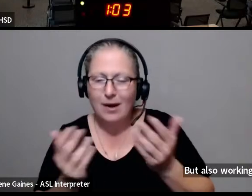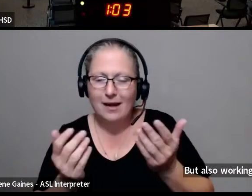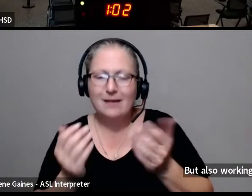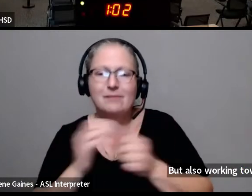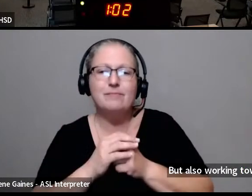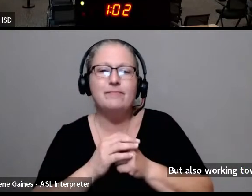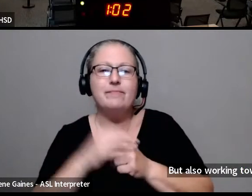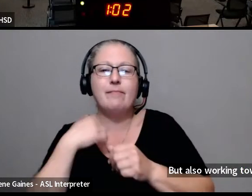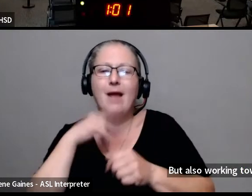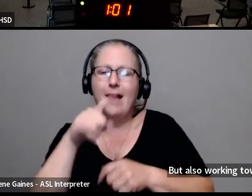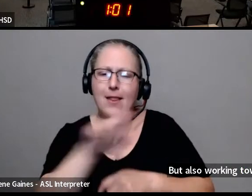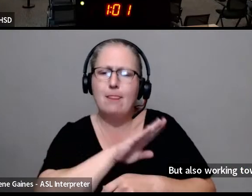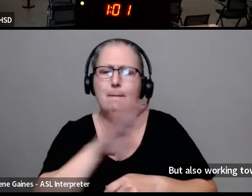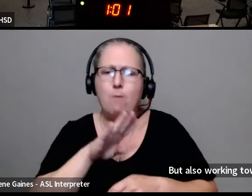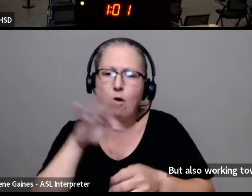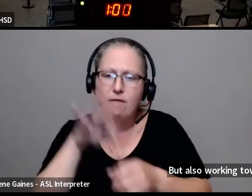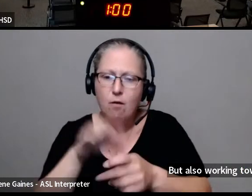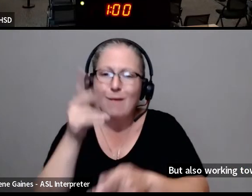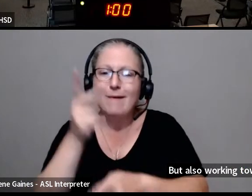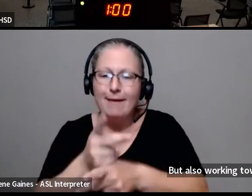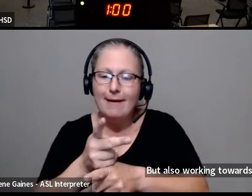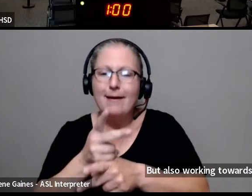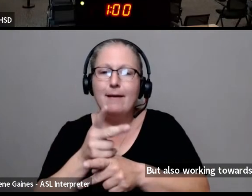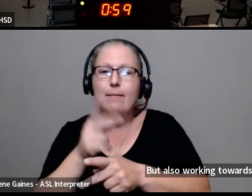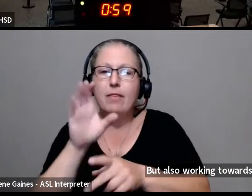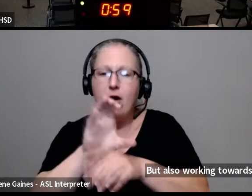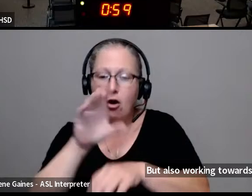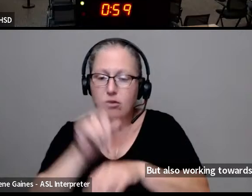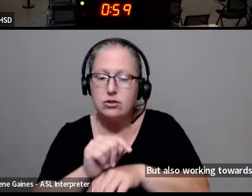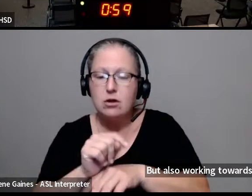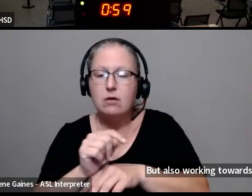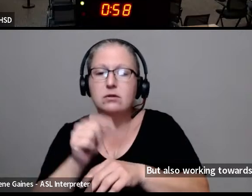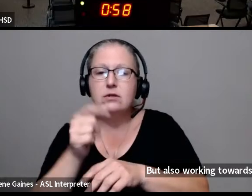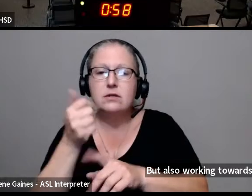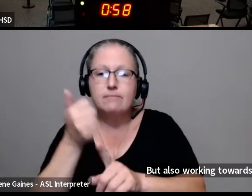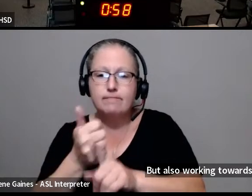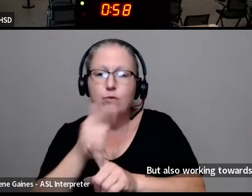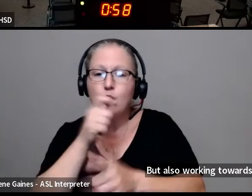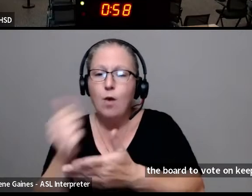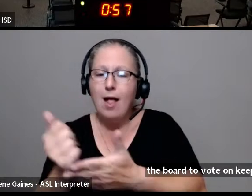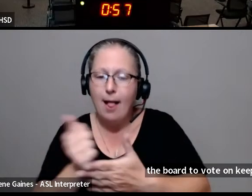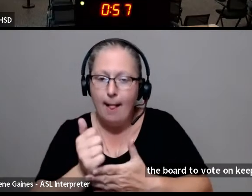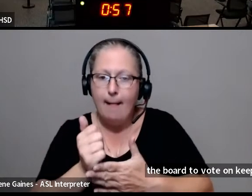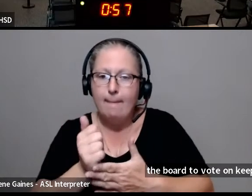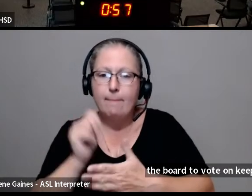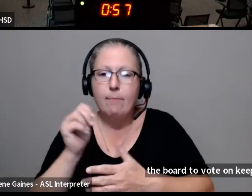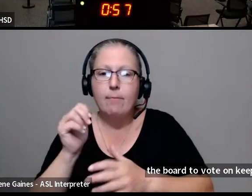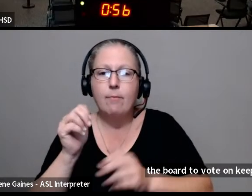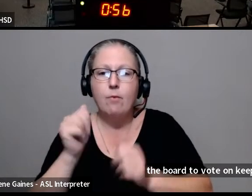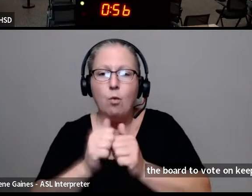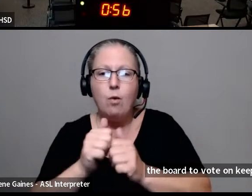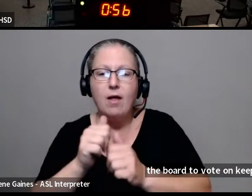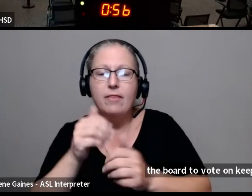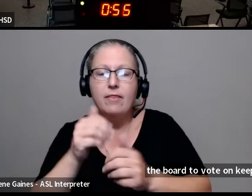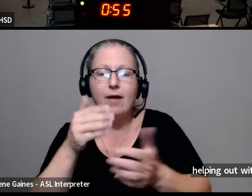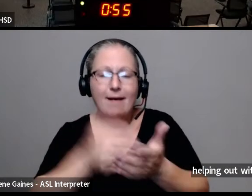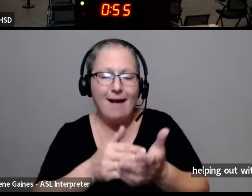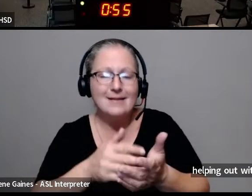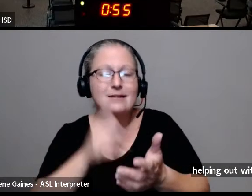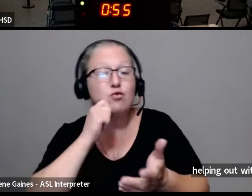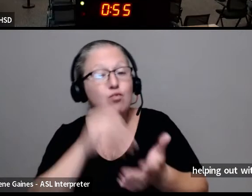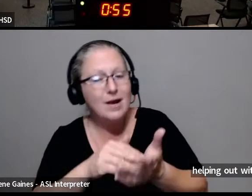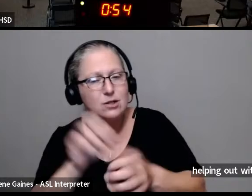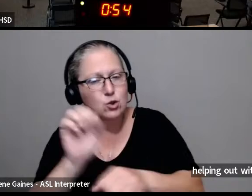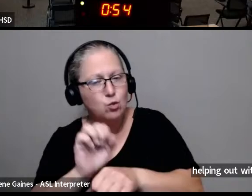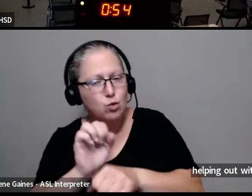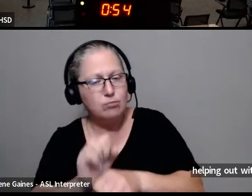So I asked the board to vote on keeping the consultants who are helping out with their anti-racism work. Thank